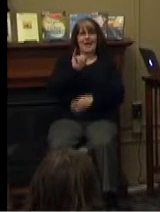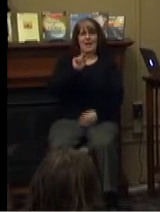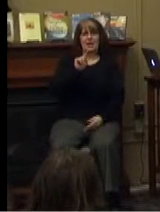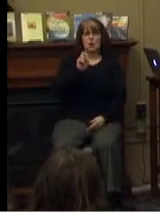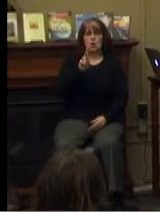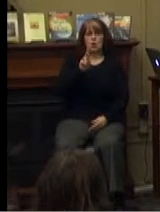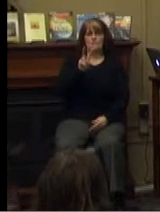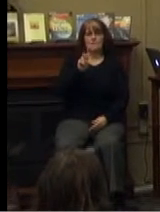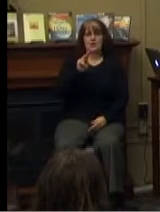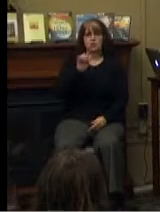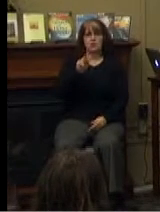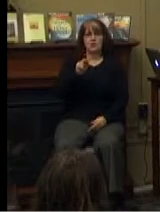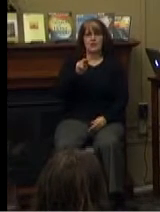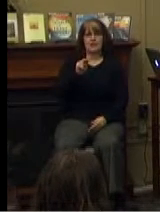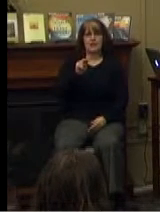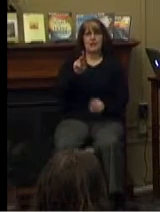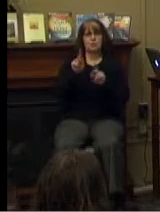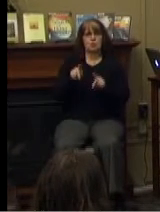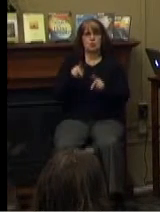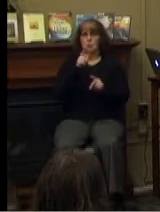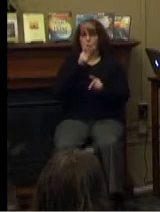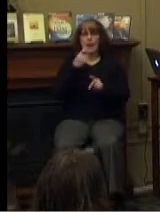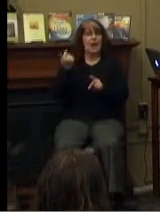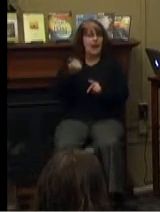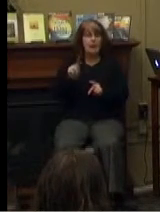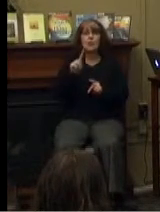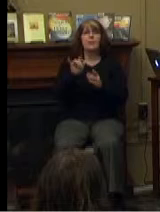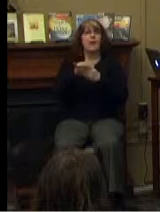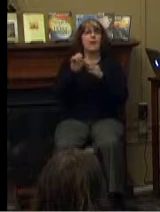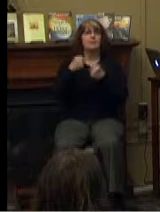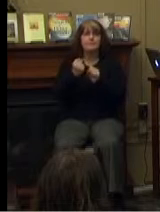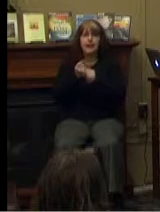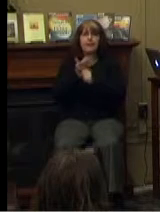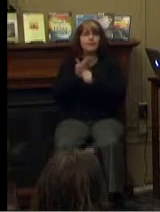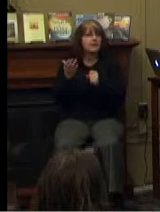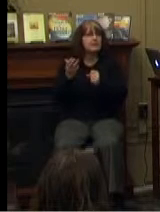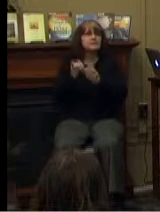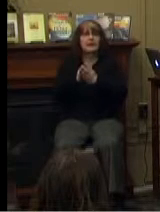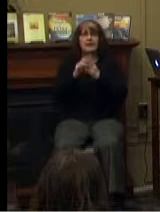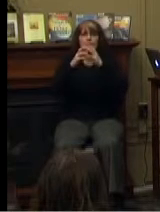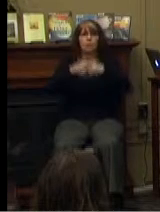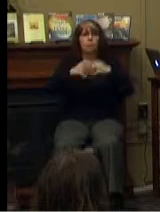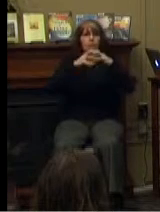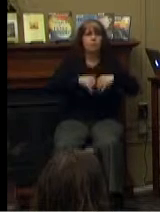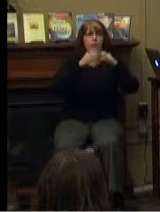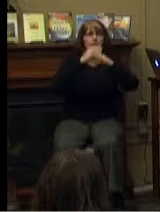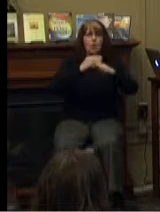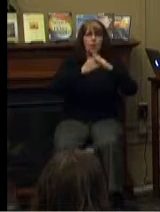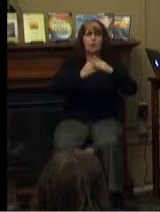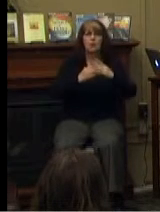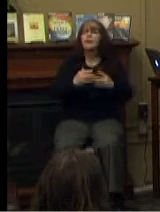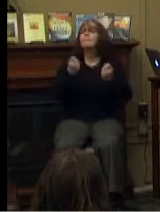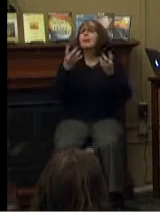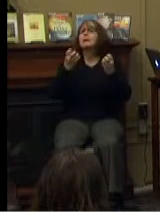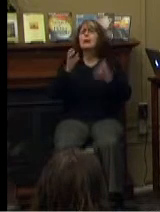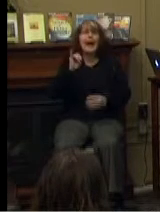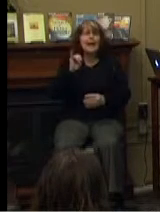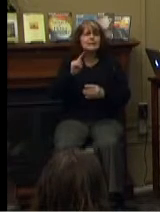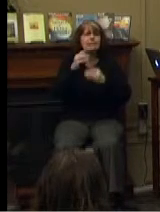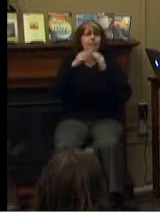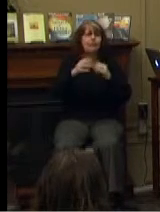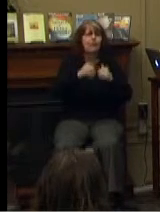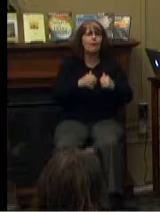create stuff that can address the barriers. So many IT, there are like millions and millions of apps to do things now. And the